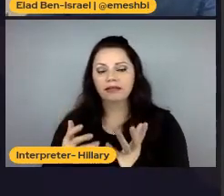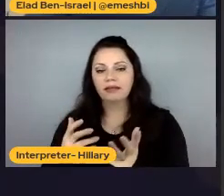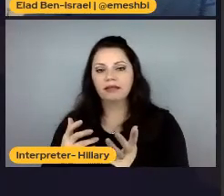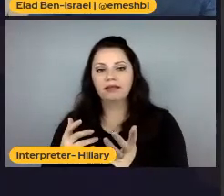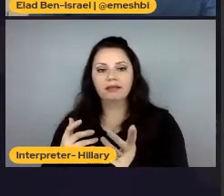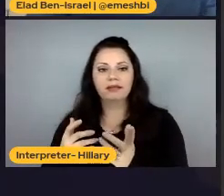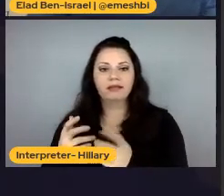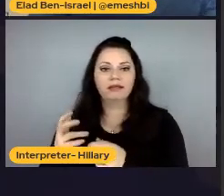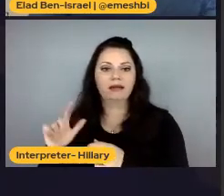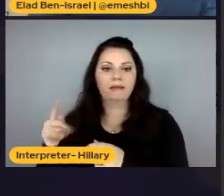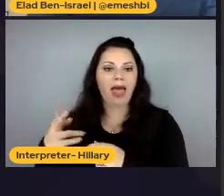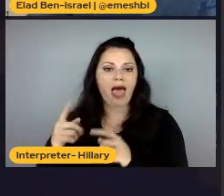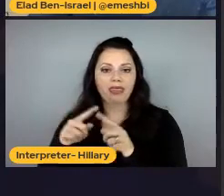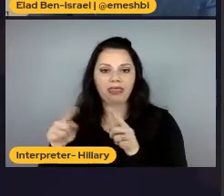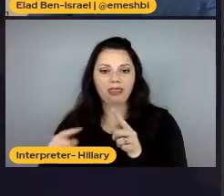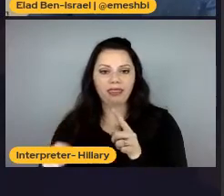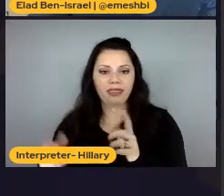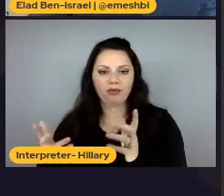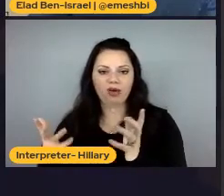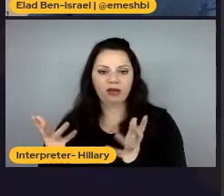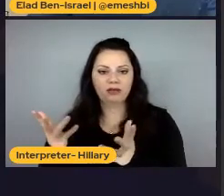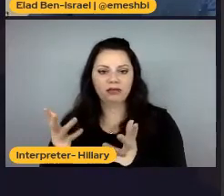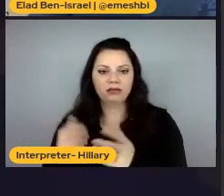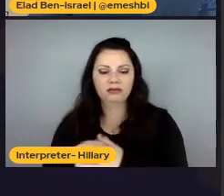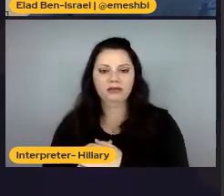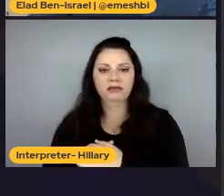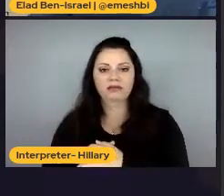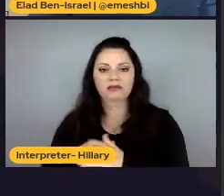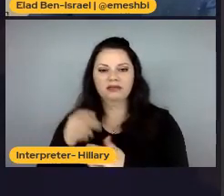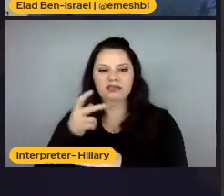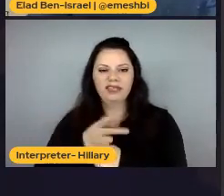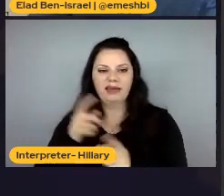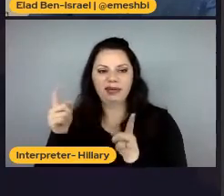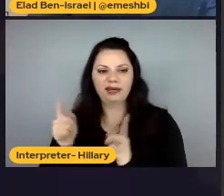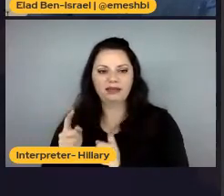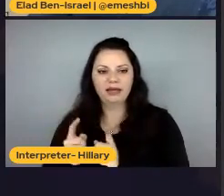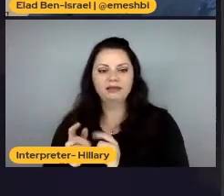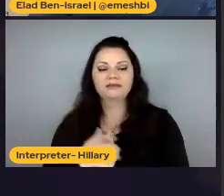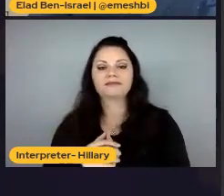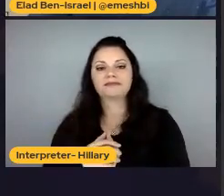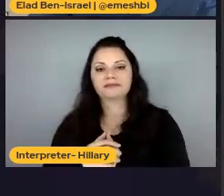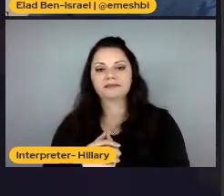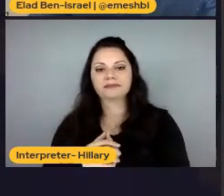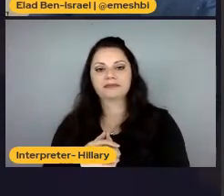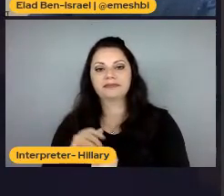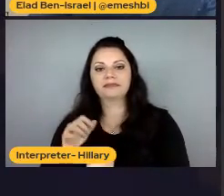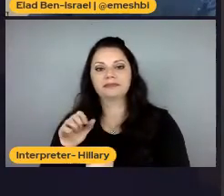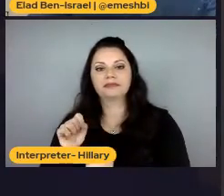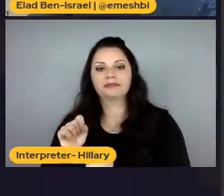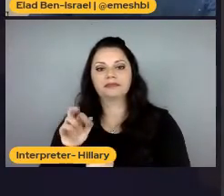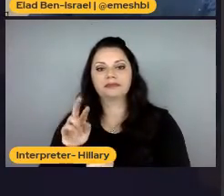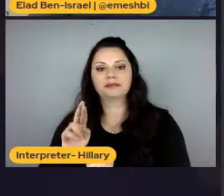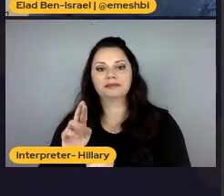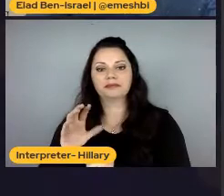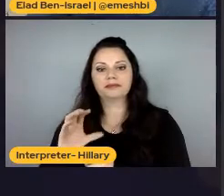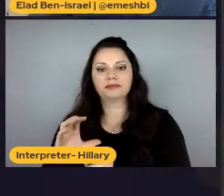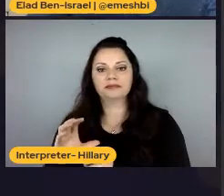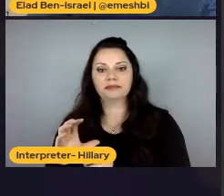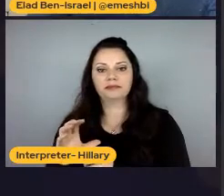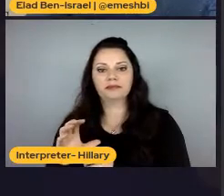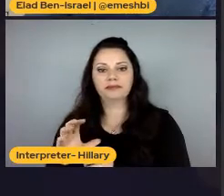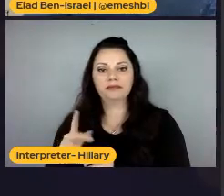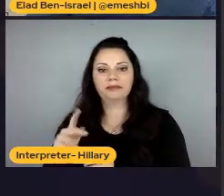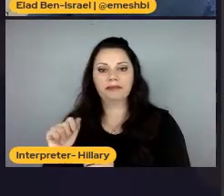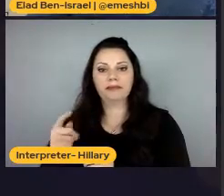would be something like that. I'm just keeping it really concise. And then this would be src, and then the path here